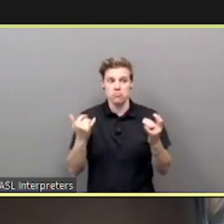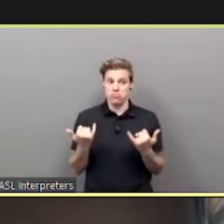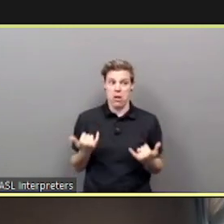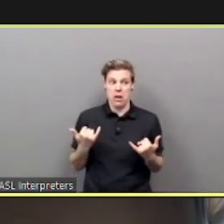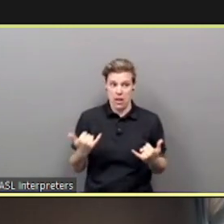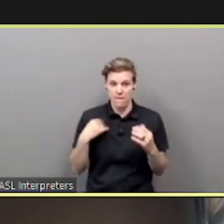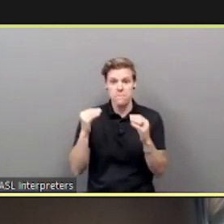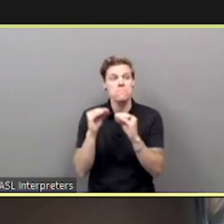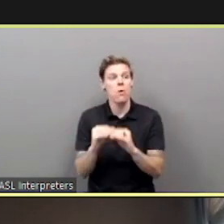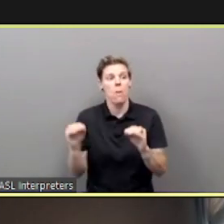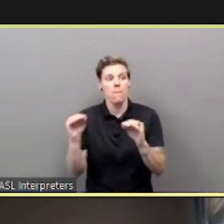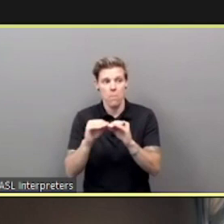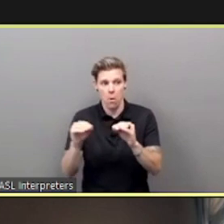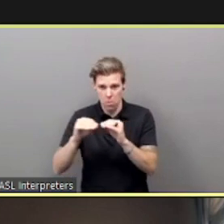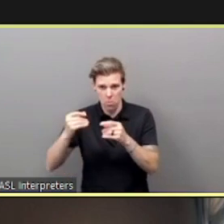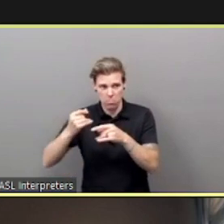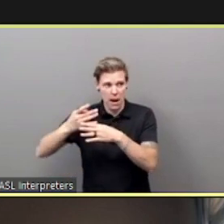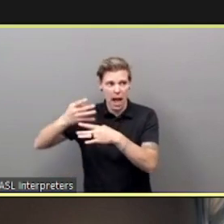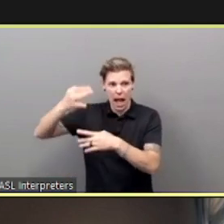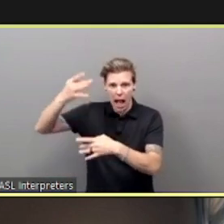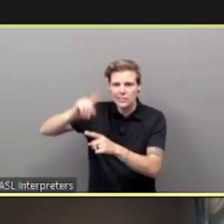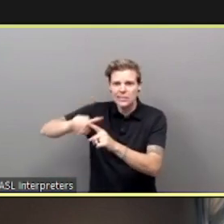demand. Next slide.